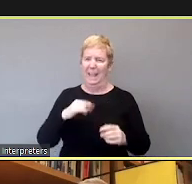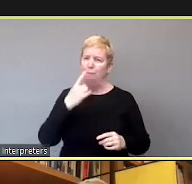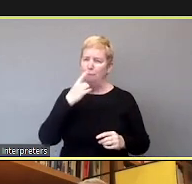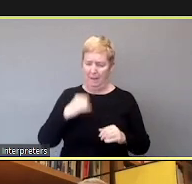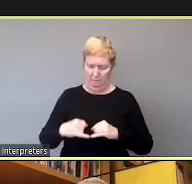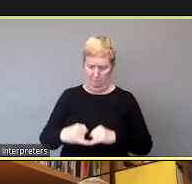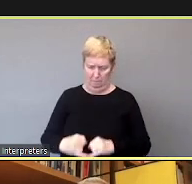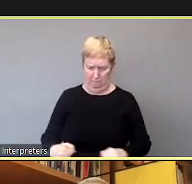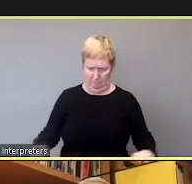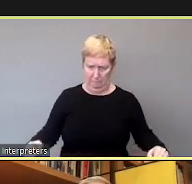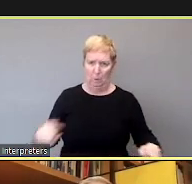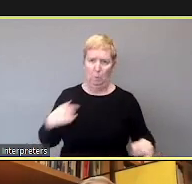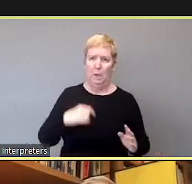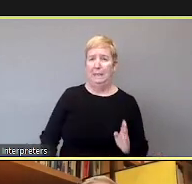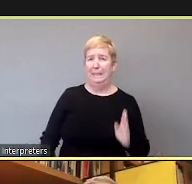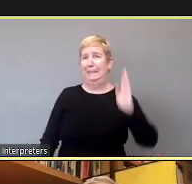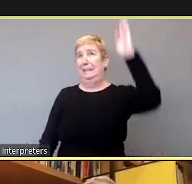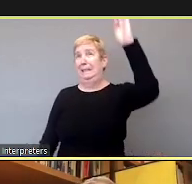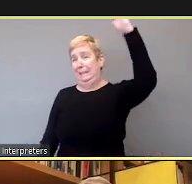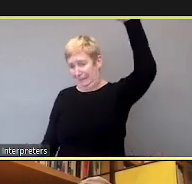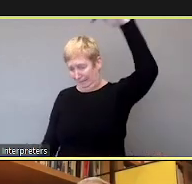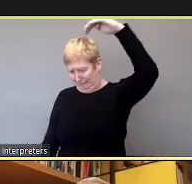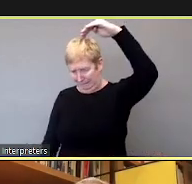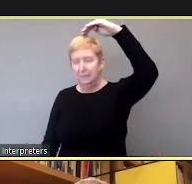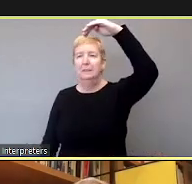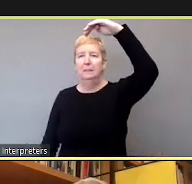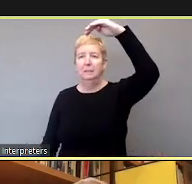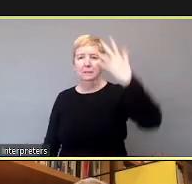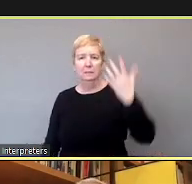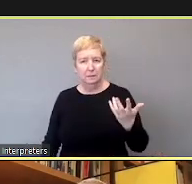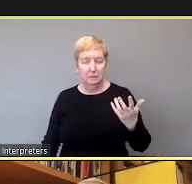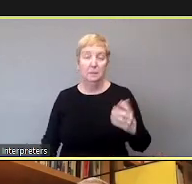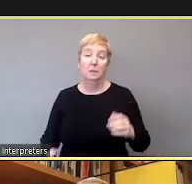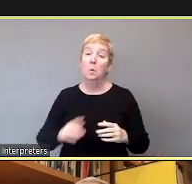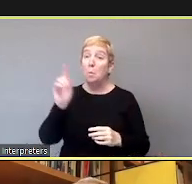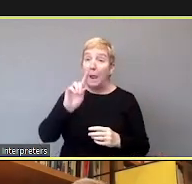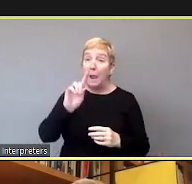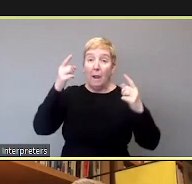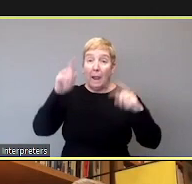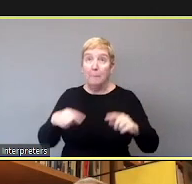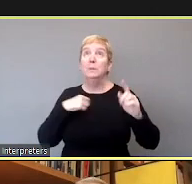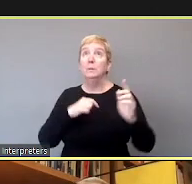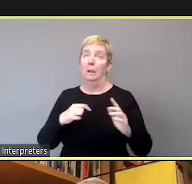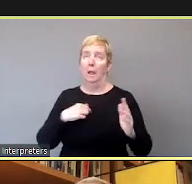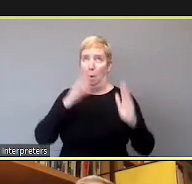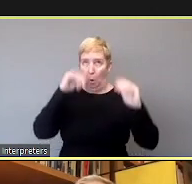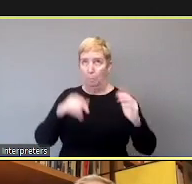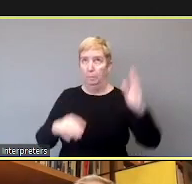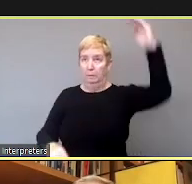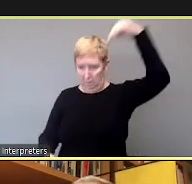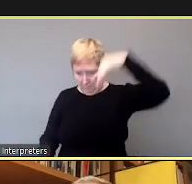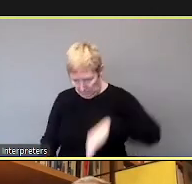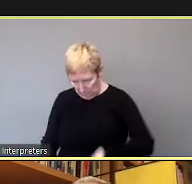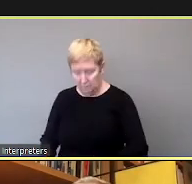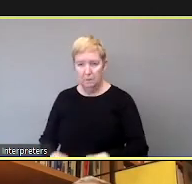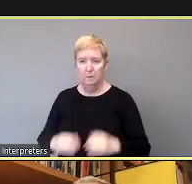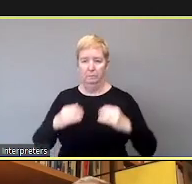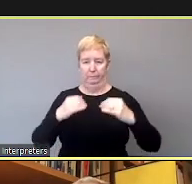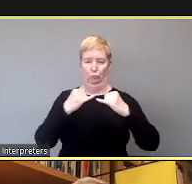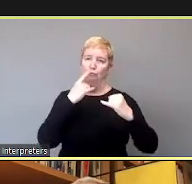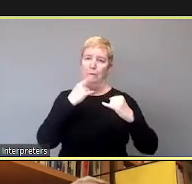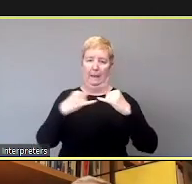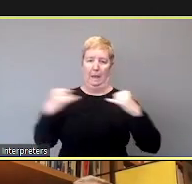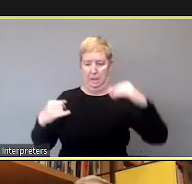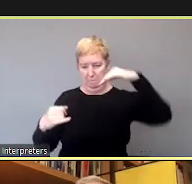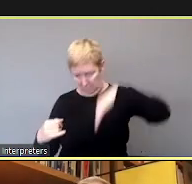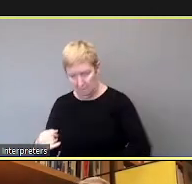so I am really hoping. We don't know where we're going to land. We hope we get a break. We did not get a break after Delta. Here,